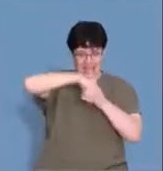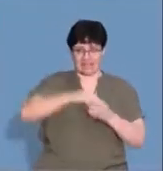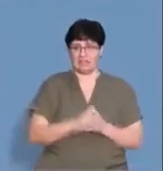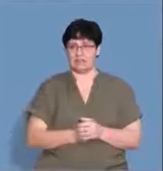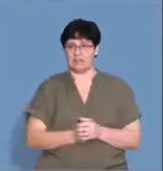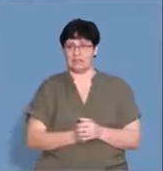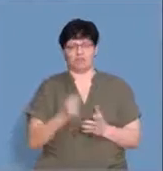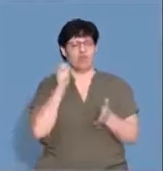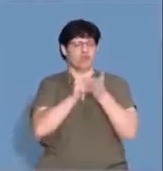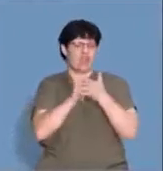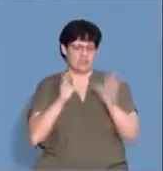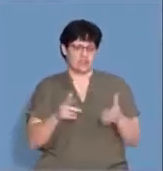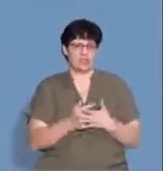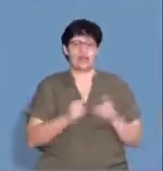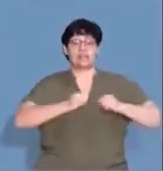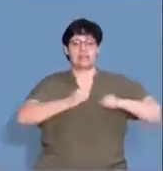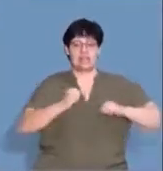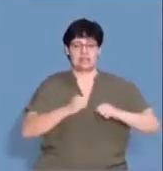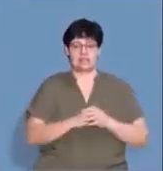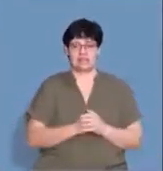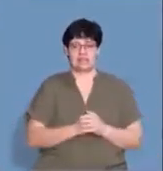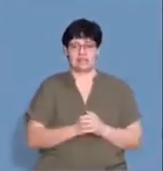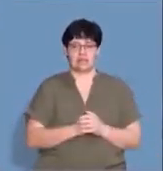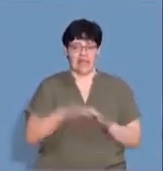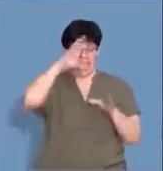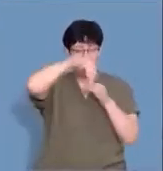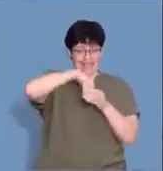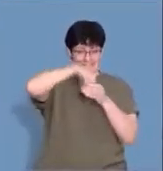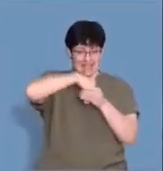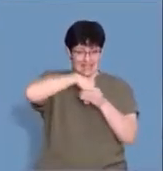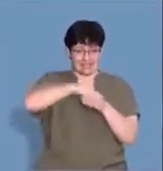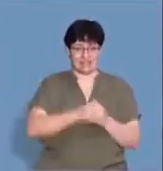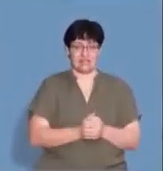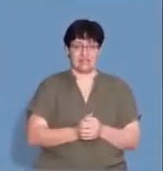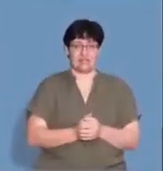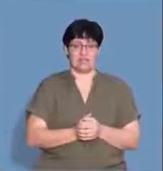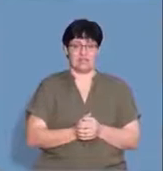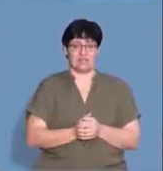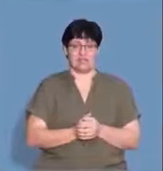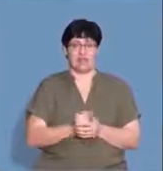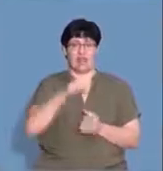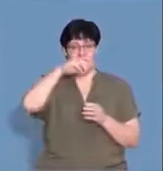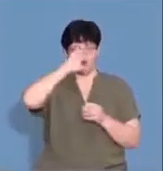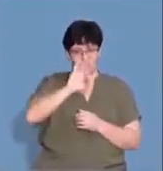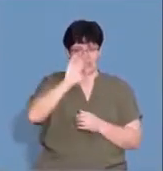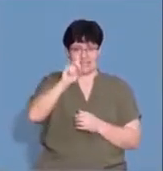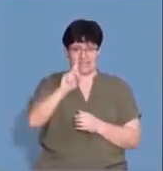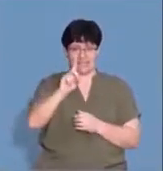Actually, maybe I should just write this. So space inside a 3D